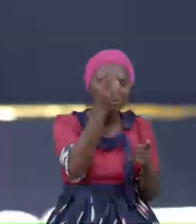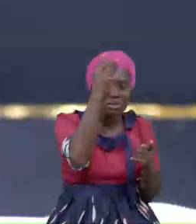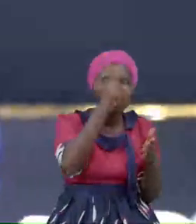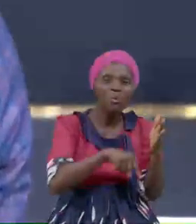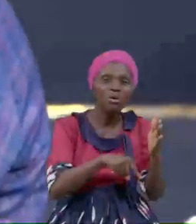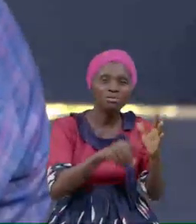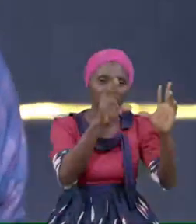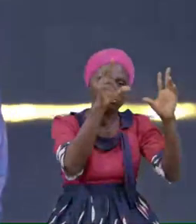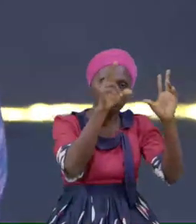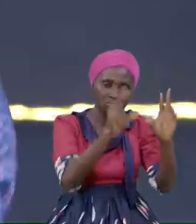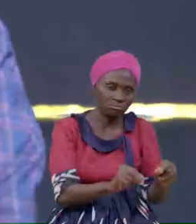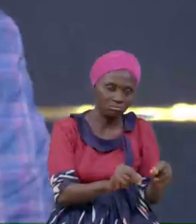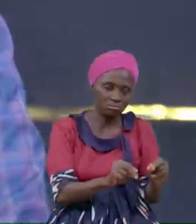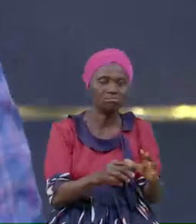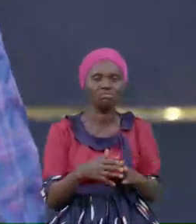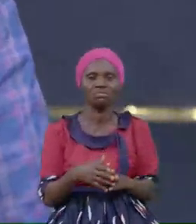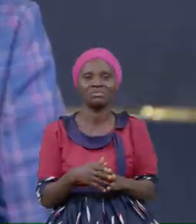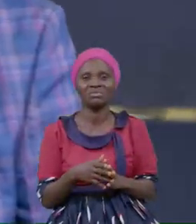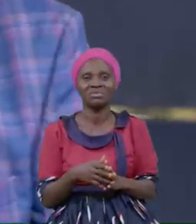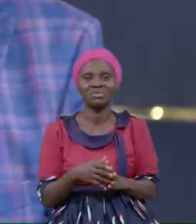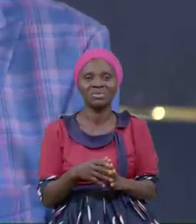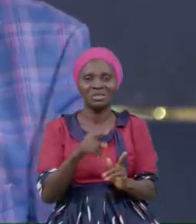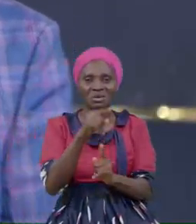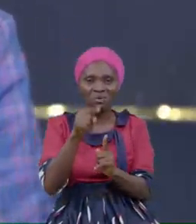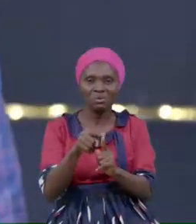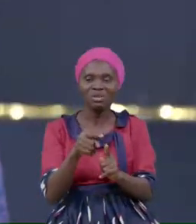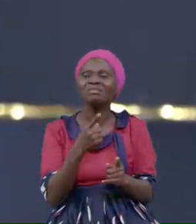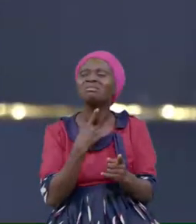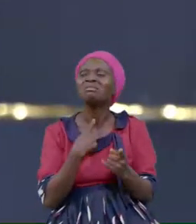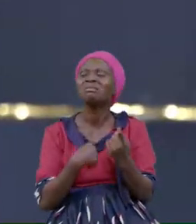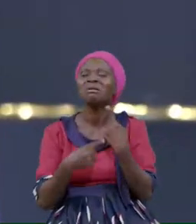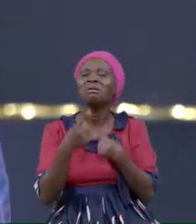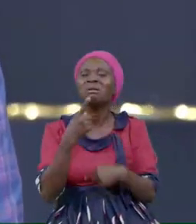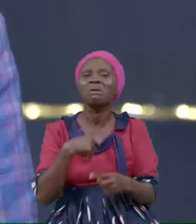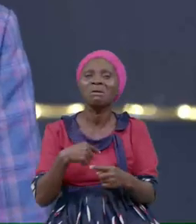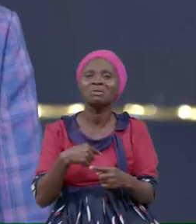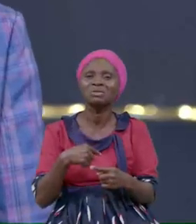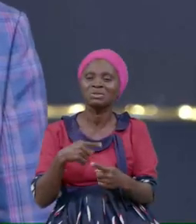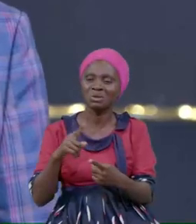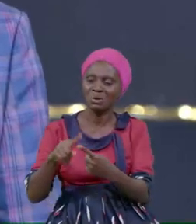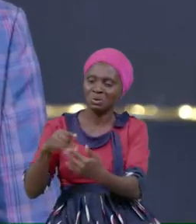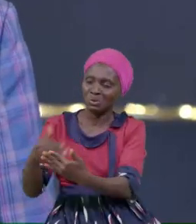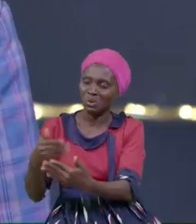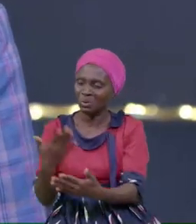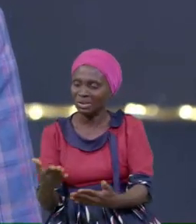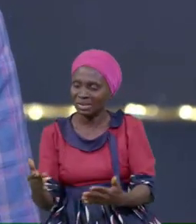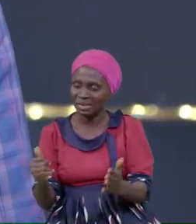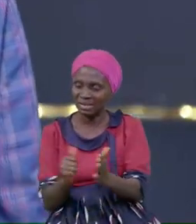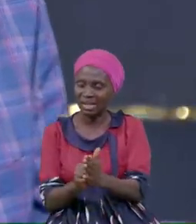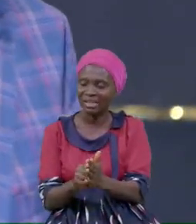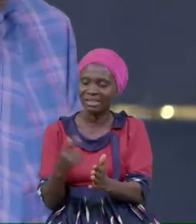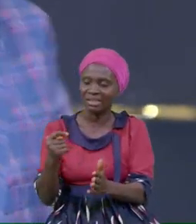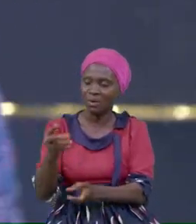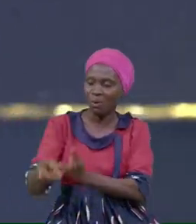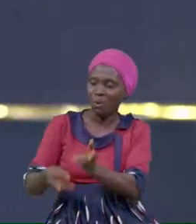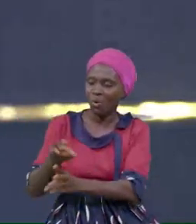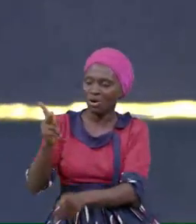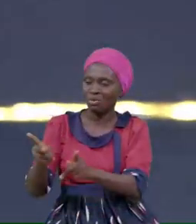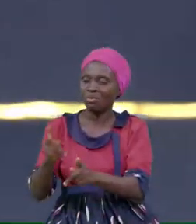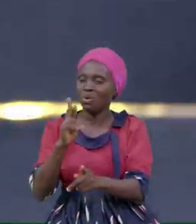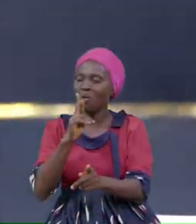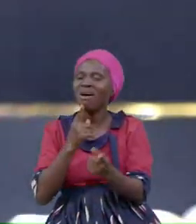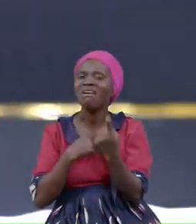after things that the worldly people, the people in the world, that they lust after. Some people